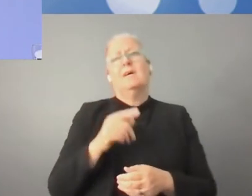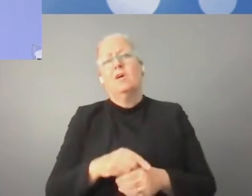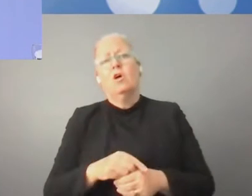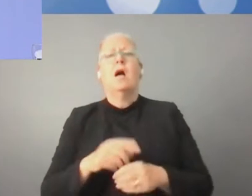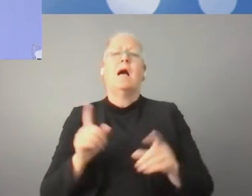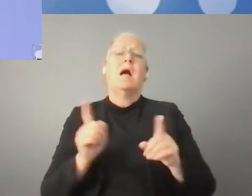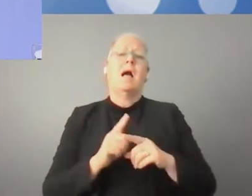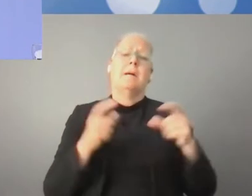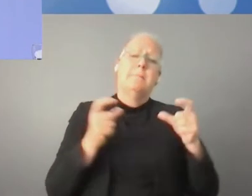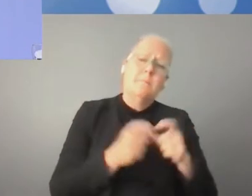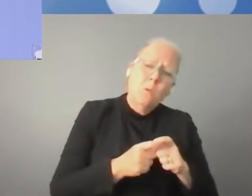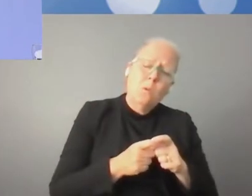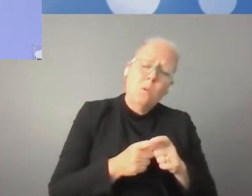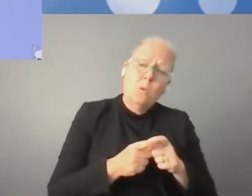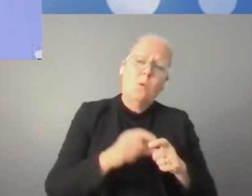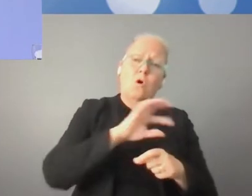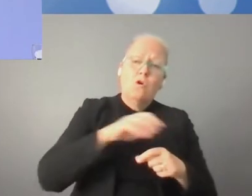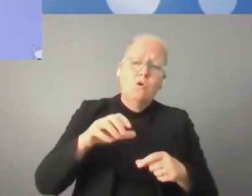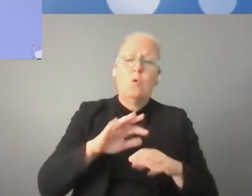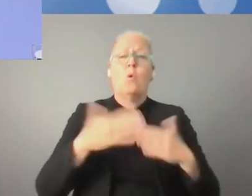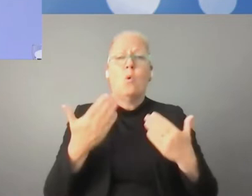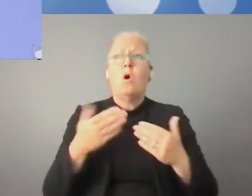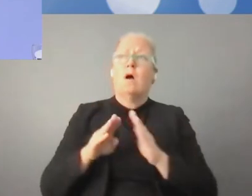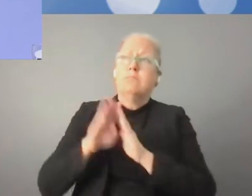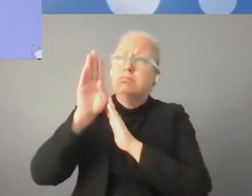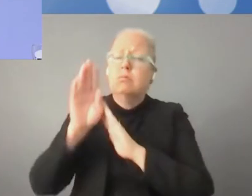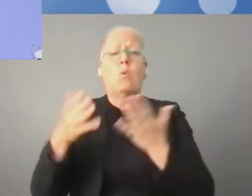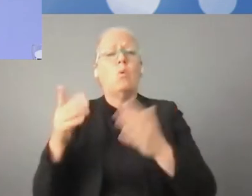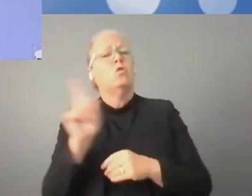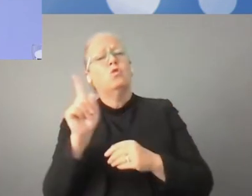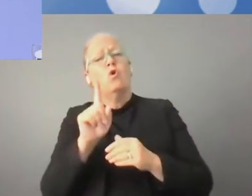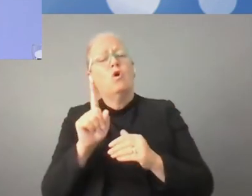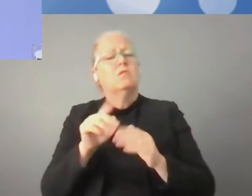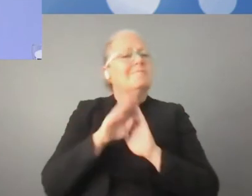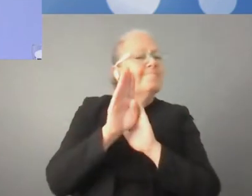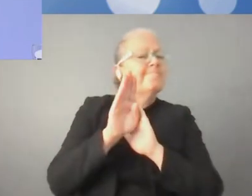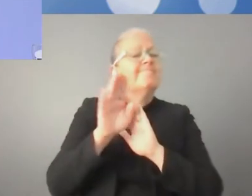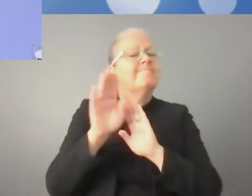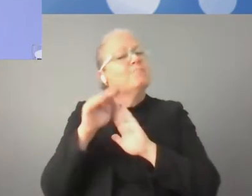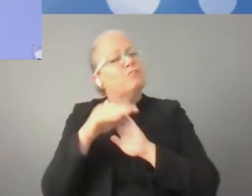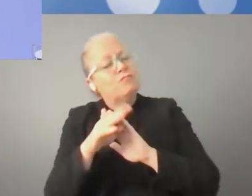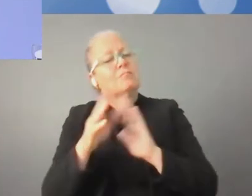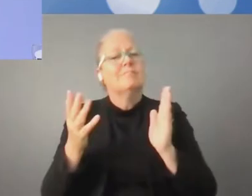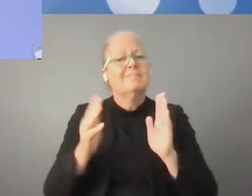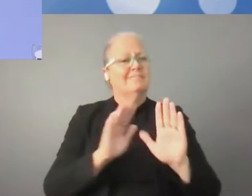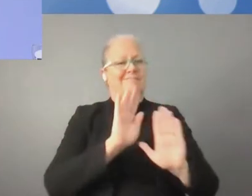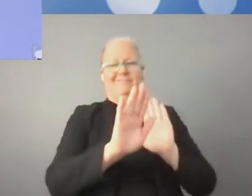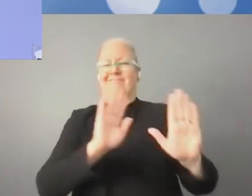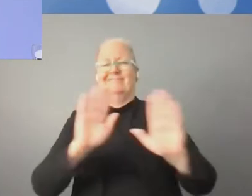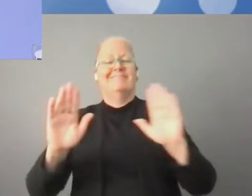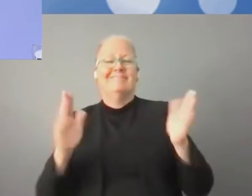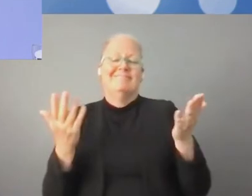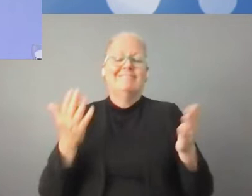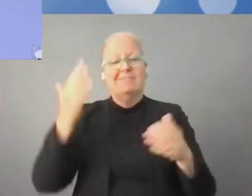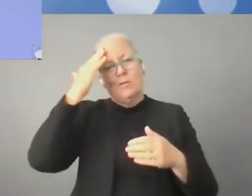advanced and and less advanced so we we really need to have a framework we believe at the